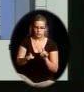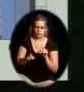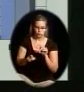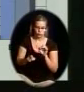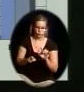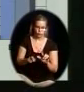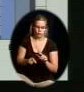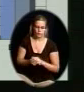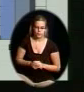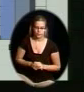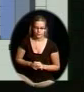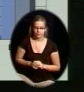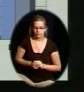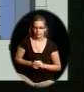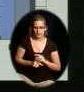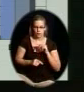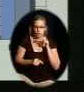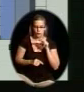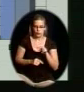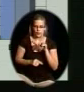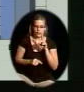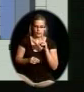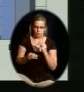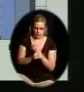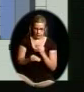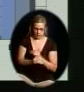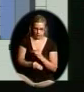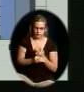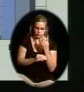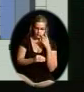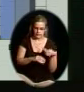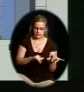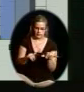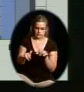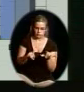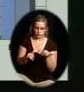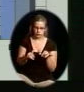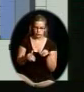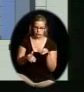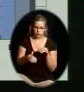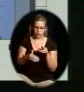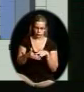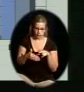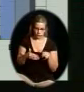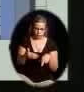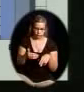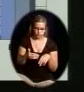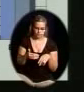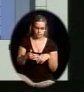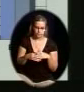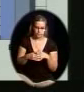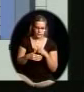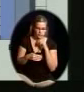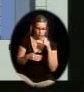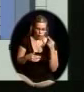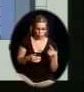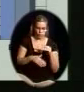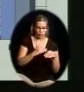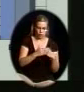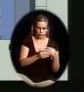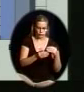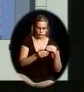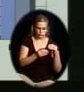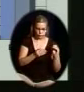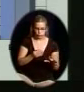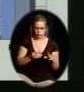comparative. When we look at our data in mathematics, you'll see similar results of growth across the board for not only all students, but students